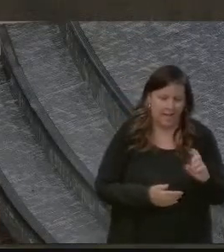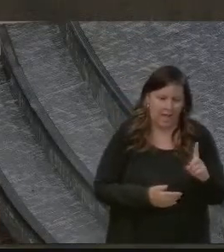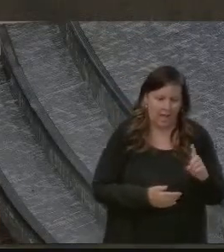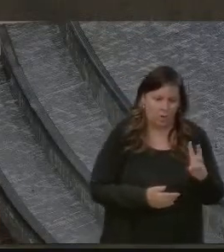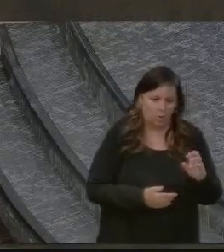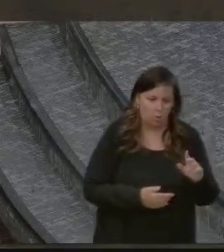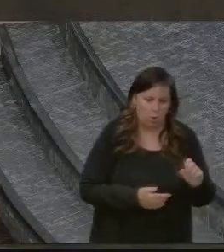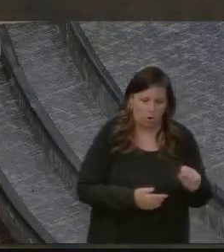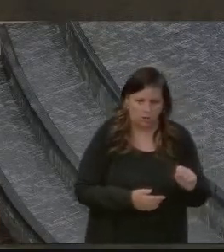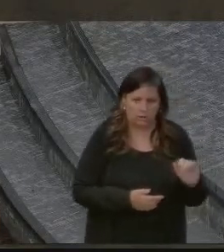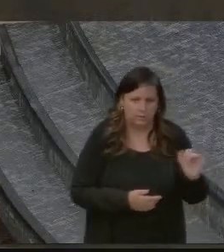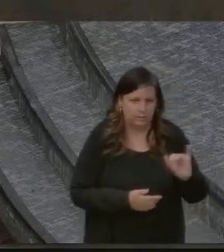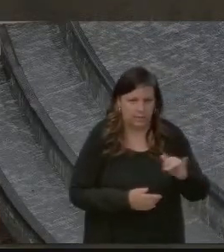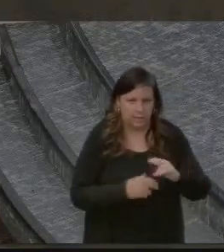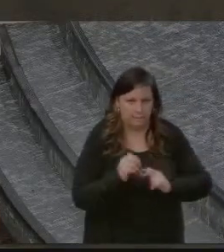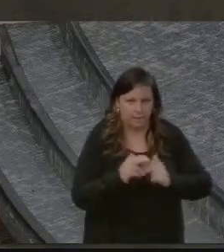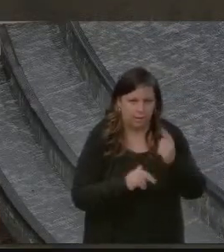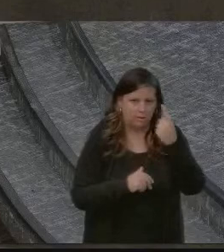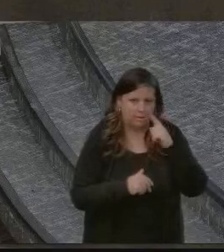City